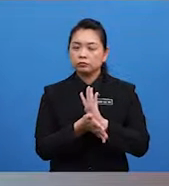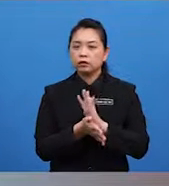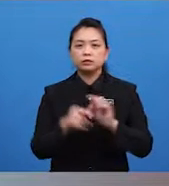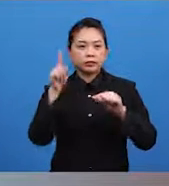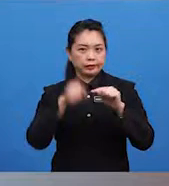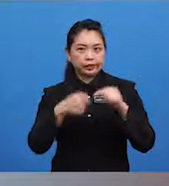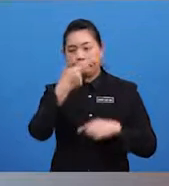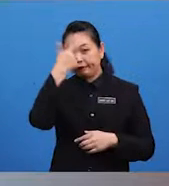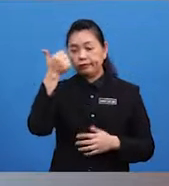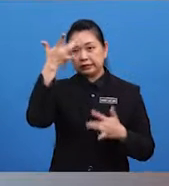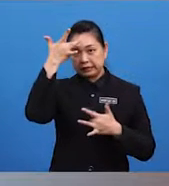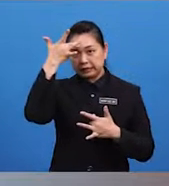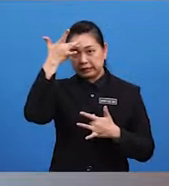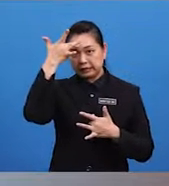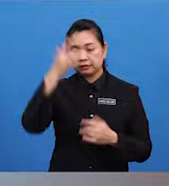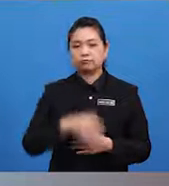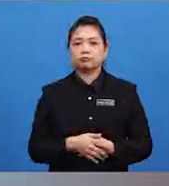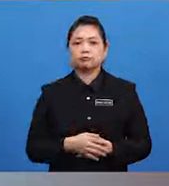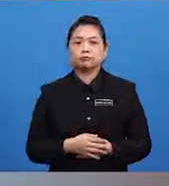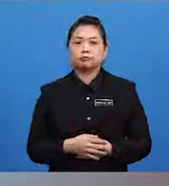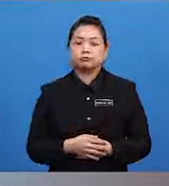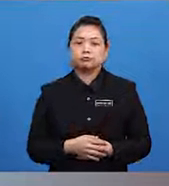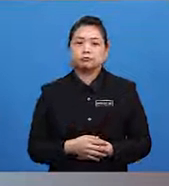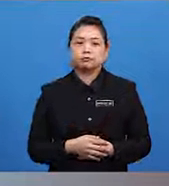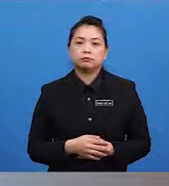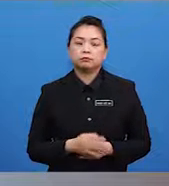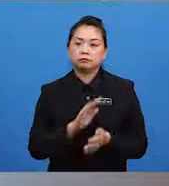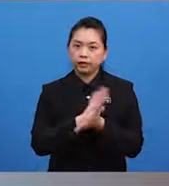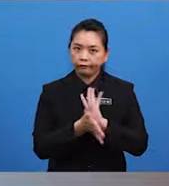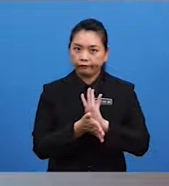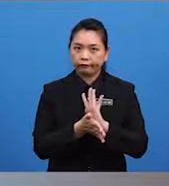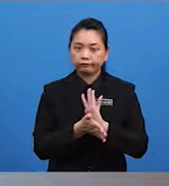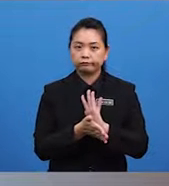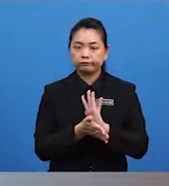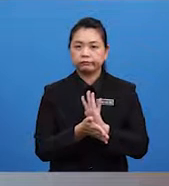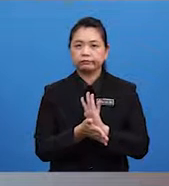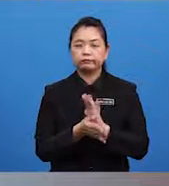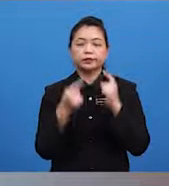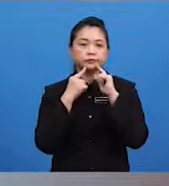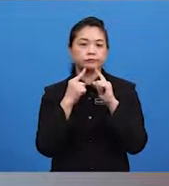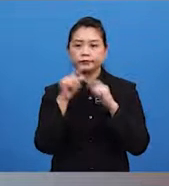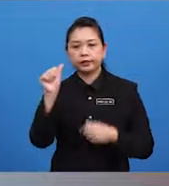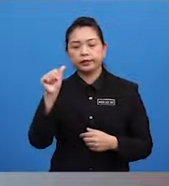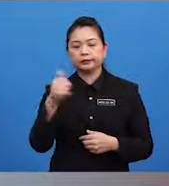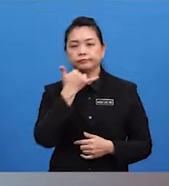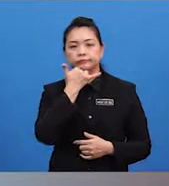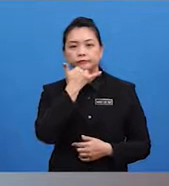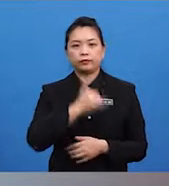to the atmosphere of the whole building. Therefore, option A is